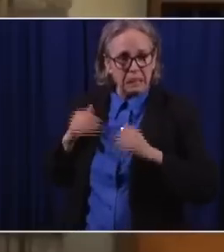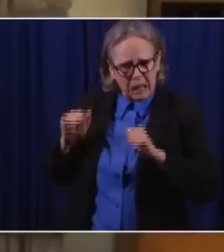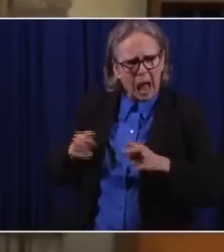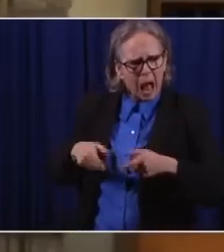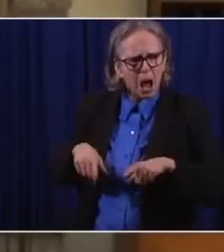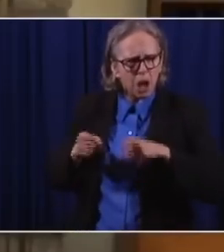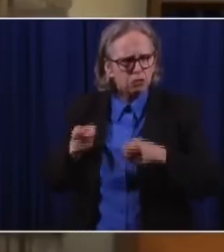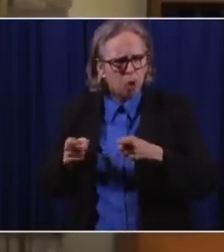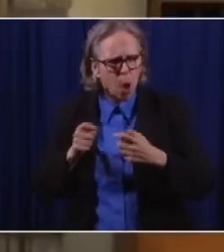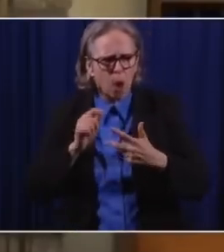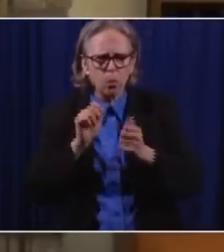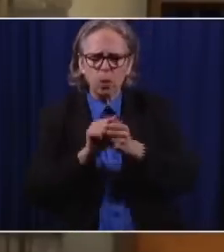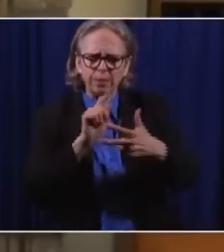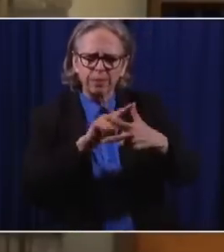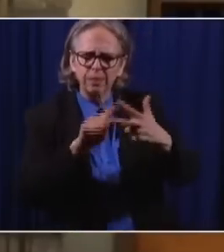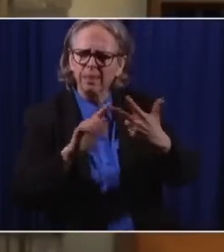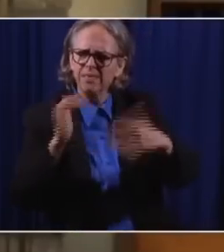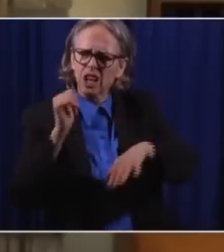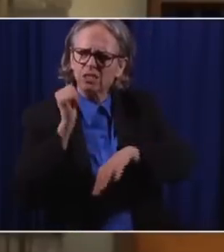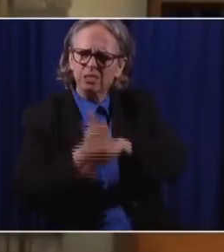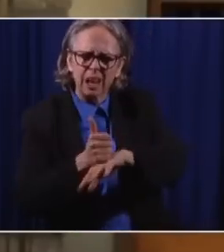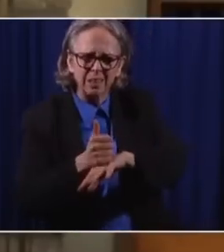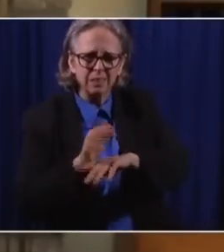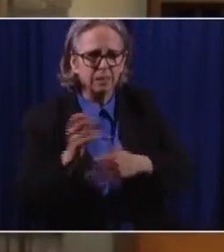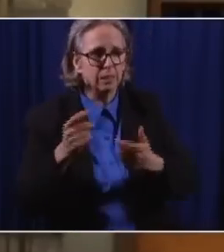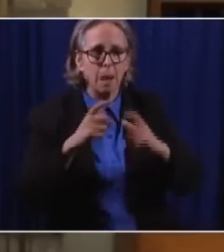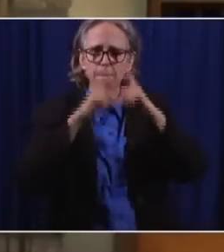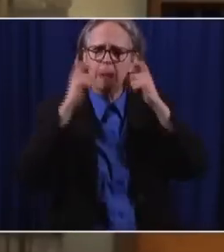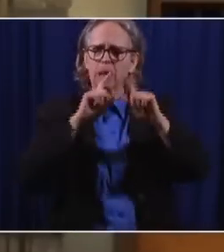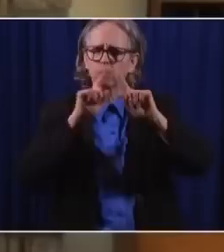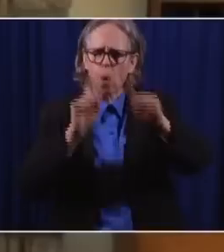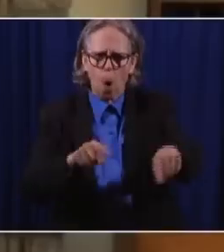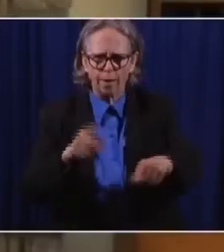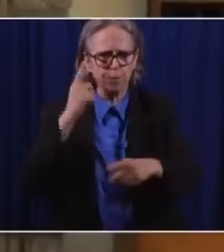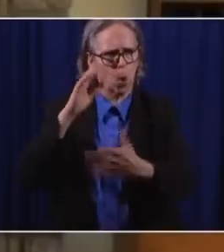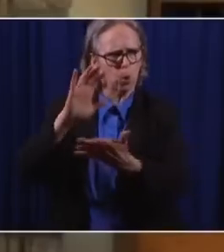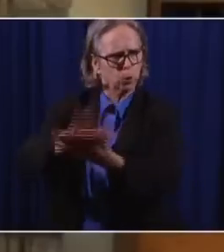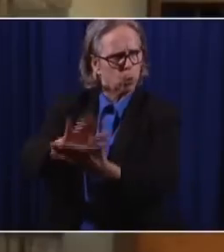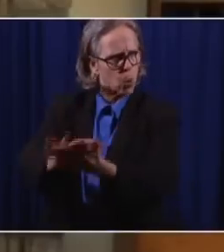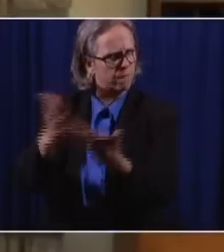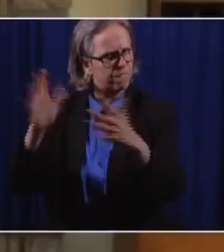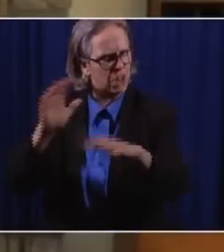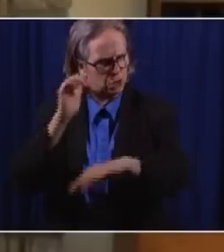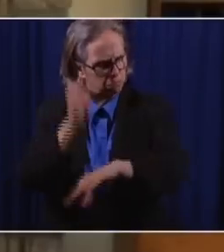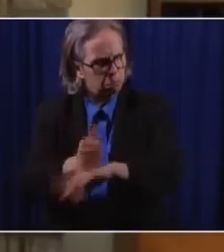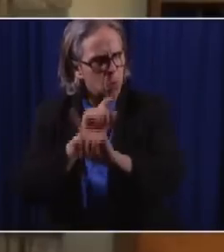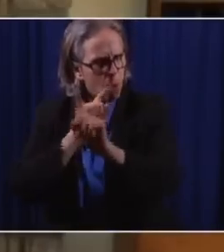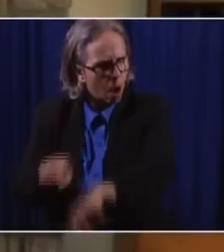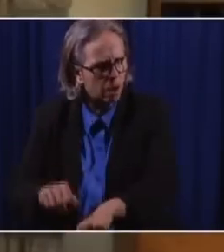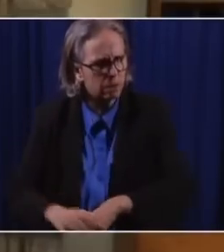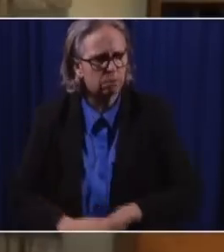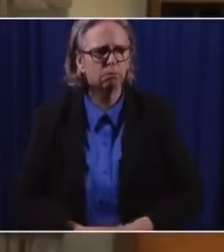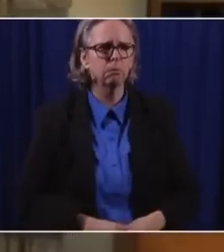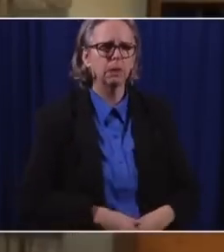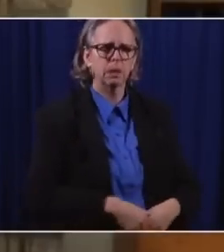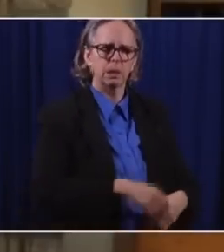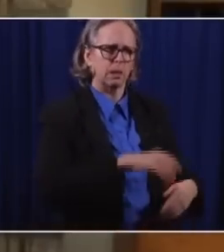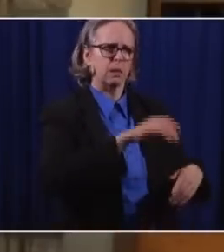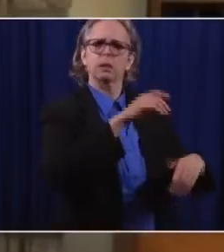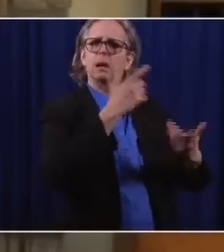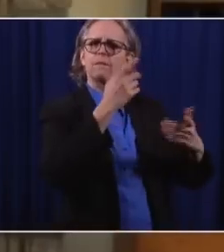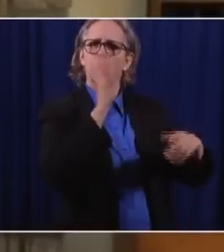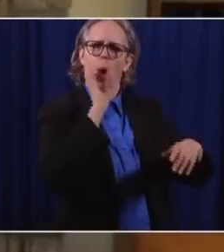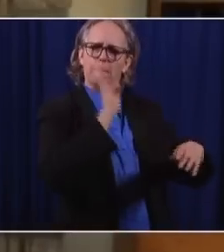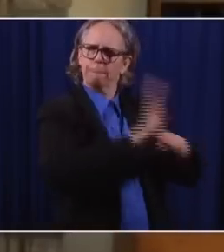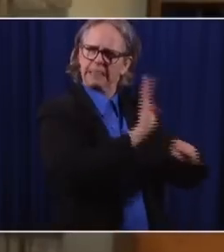schools. Therefore, we're not seeing it much spread in schools. We put a mask order on in business.